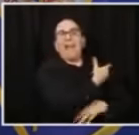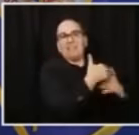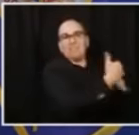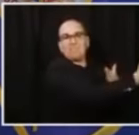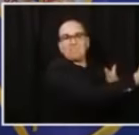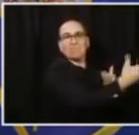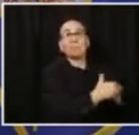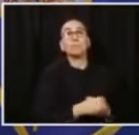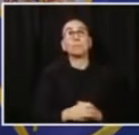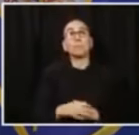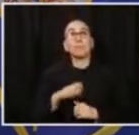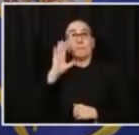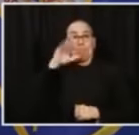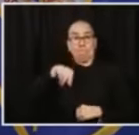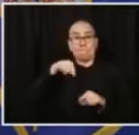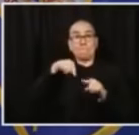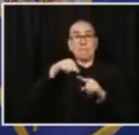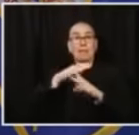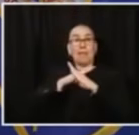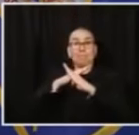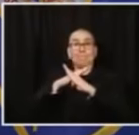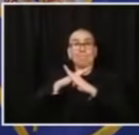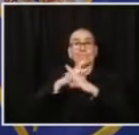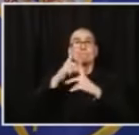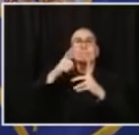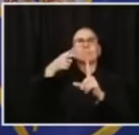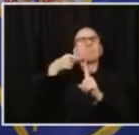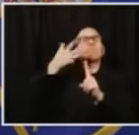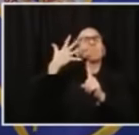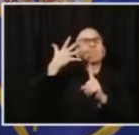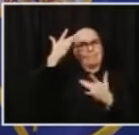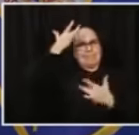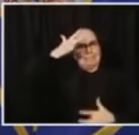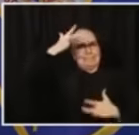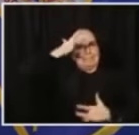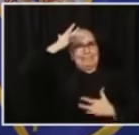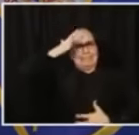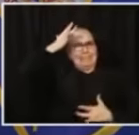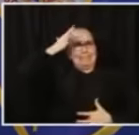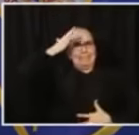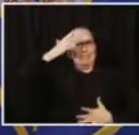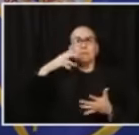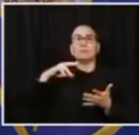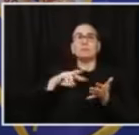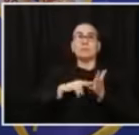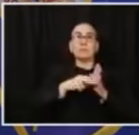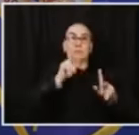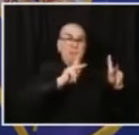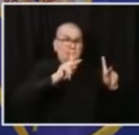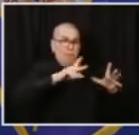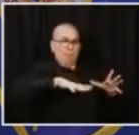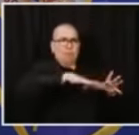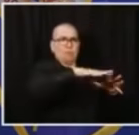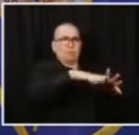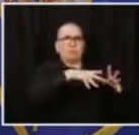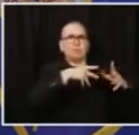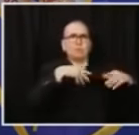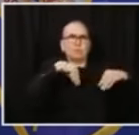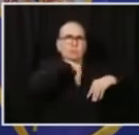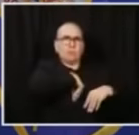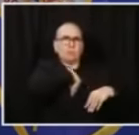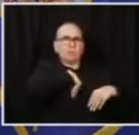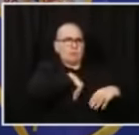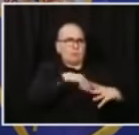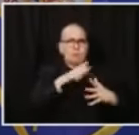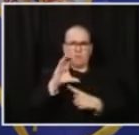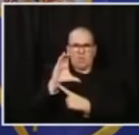the endpoint, or the thing that the people in the clinical trials were looking at, was disease. And so we know that the